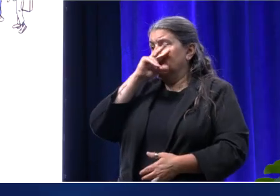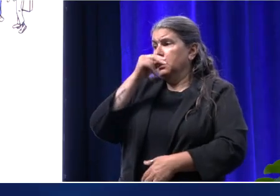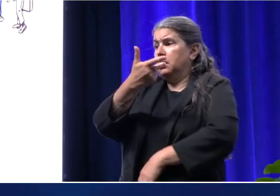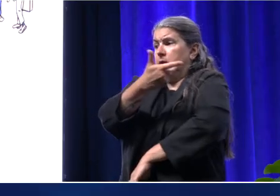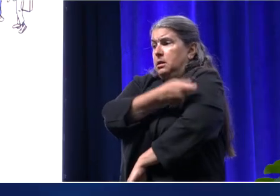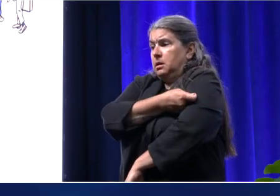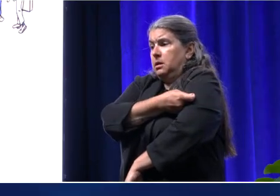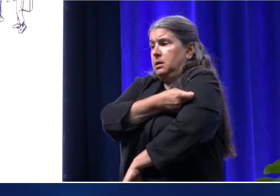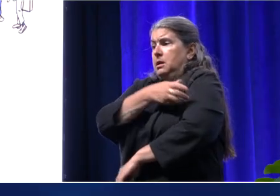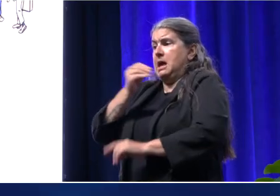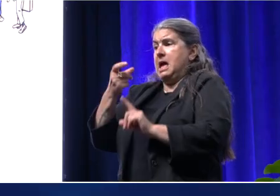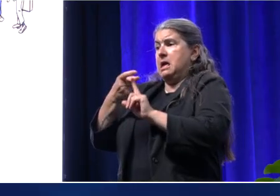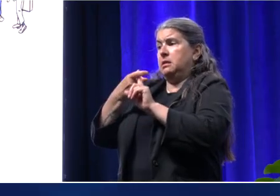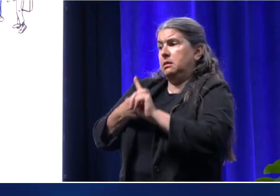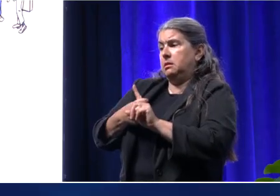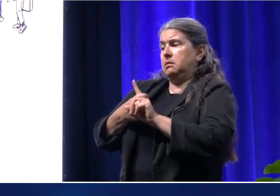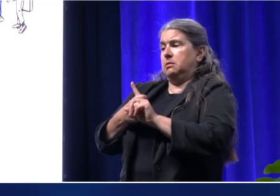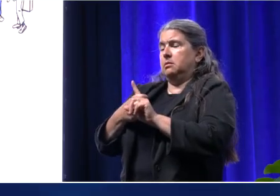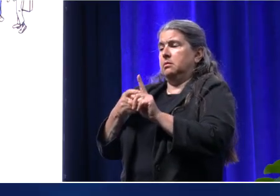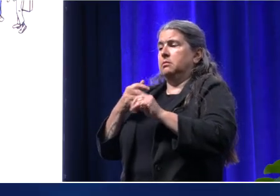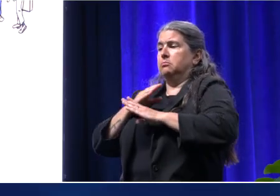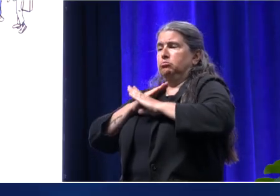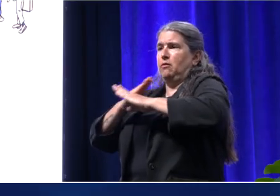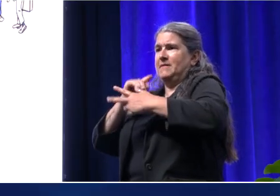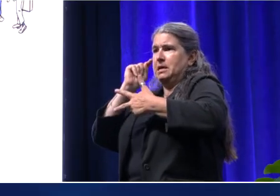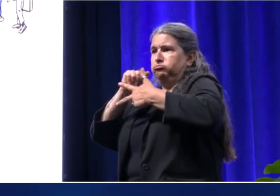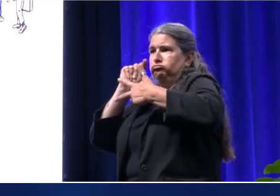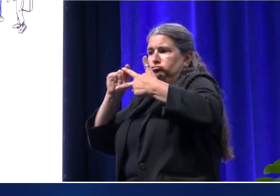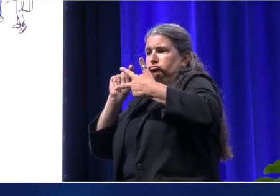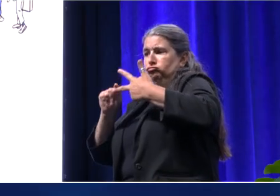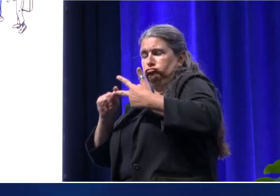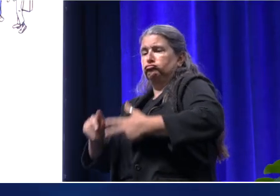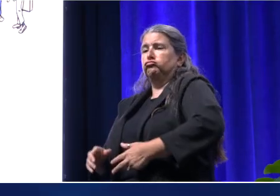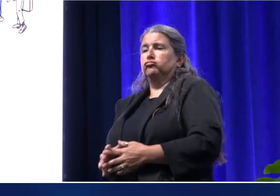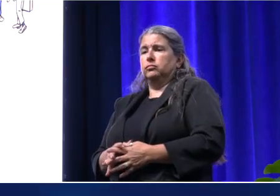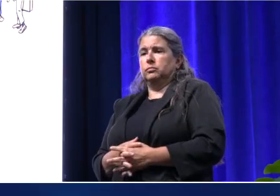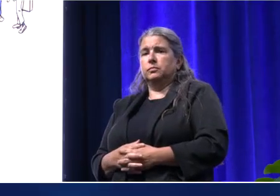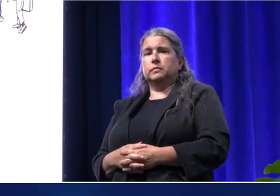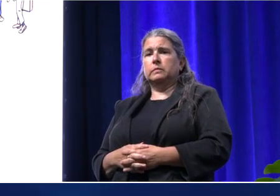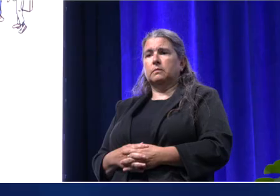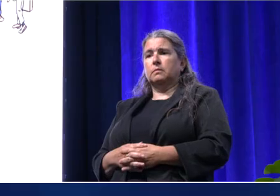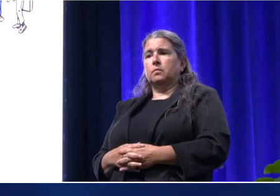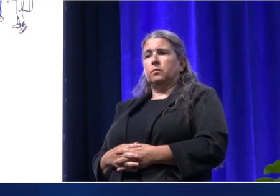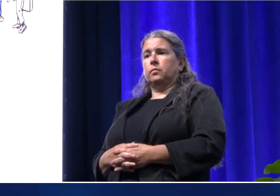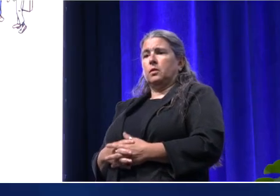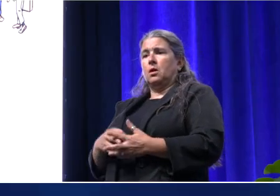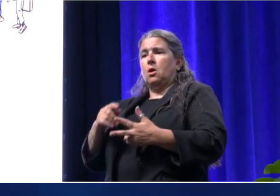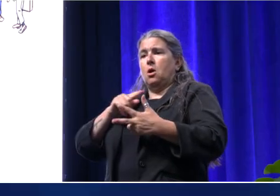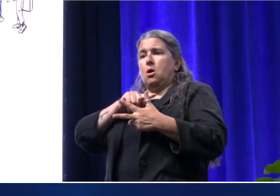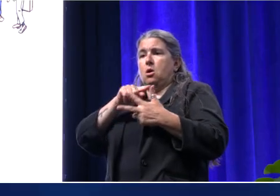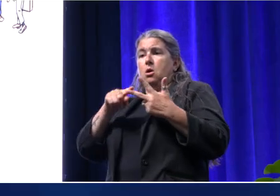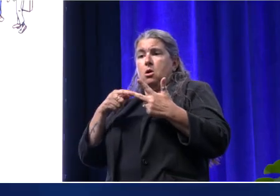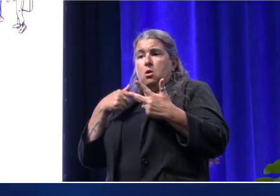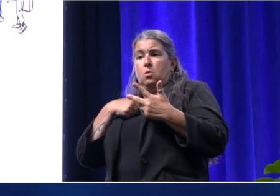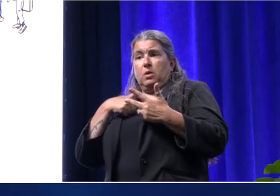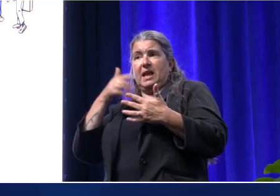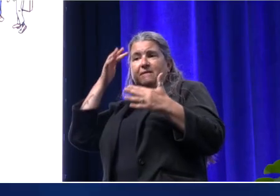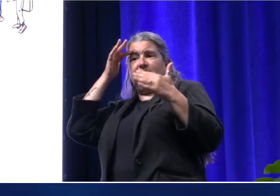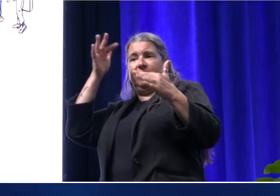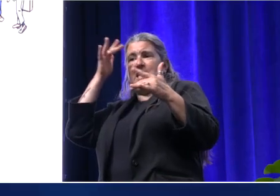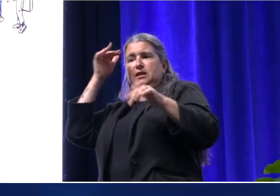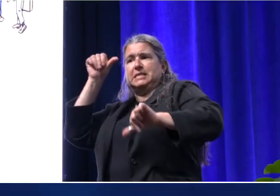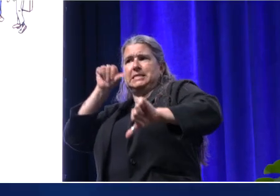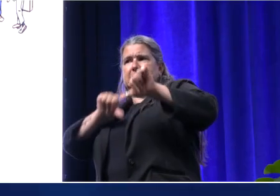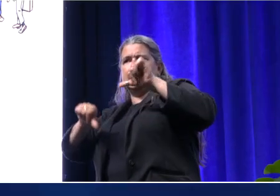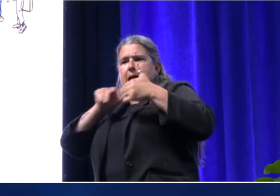experience. The theory projects deal with biostatistics, pharmacology, psychology of communication. The applied projects are